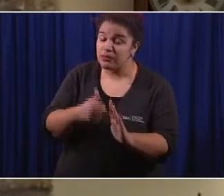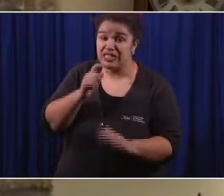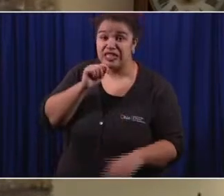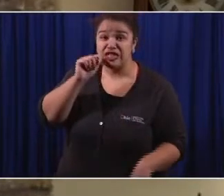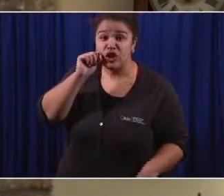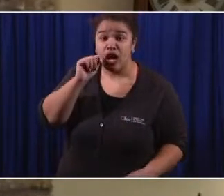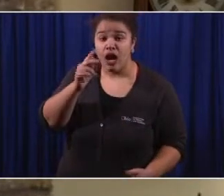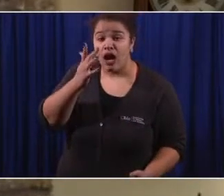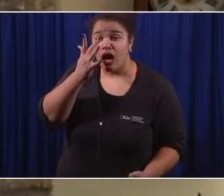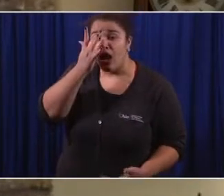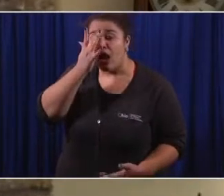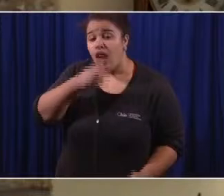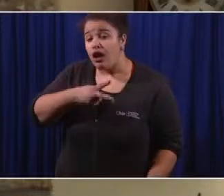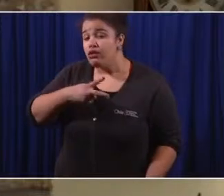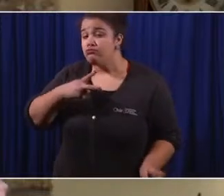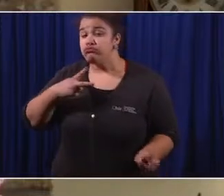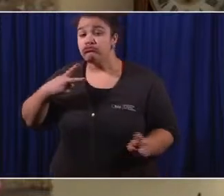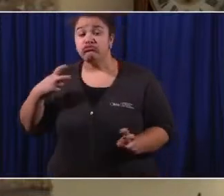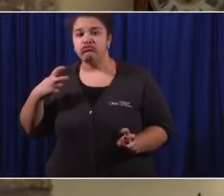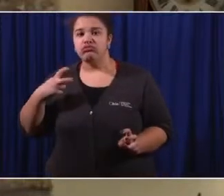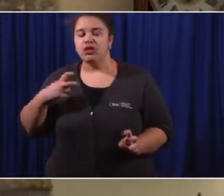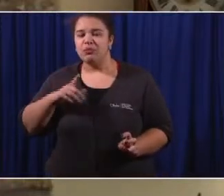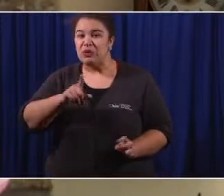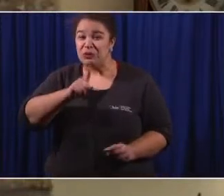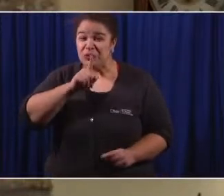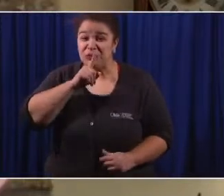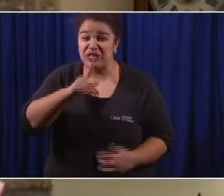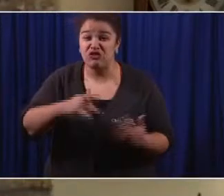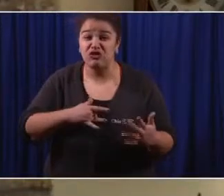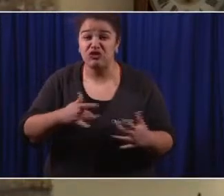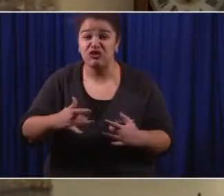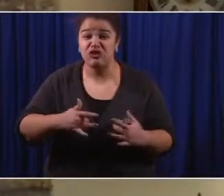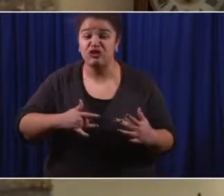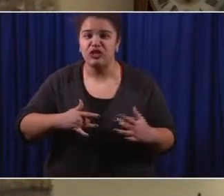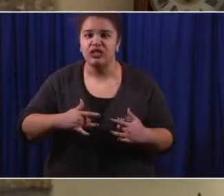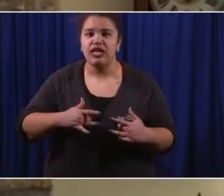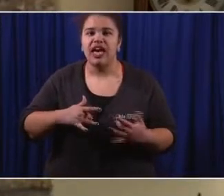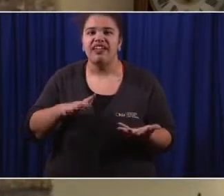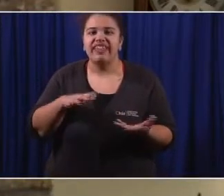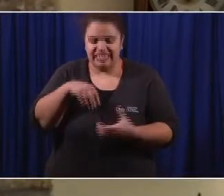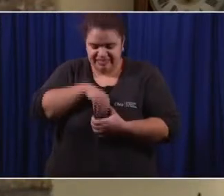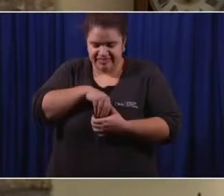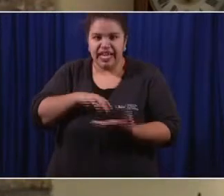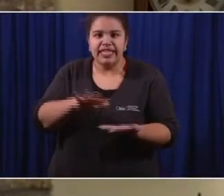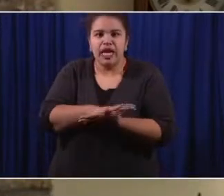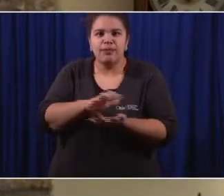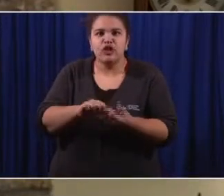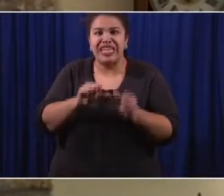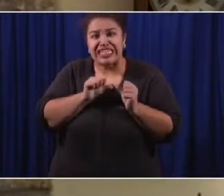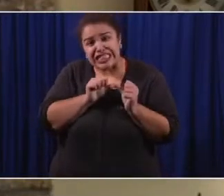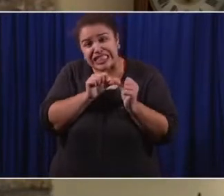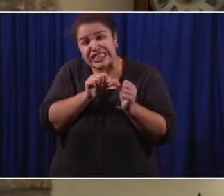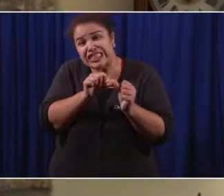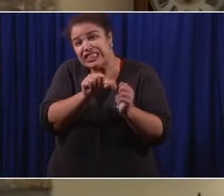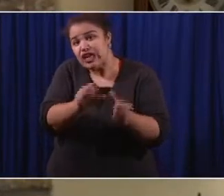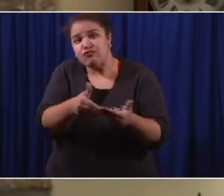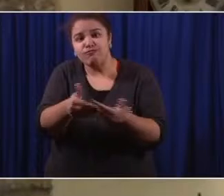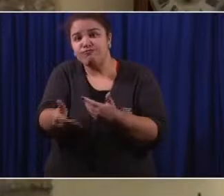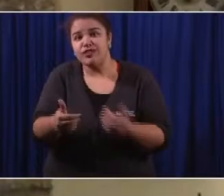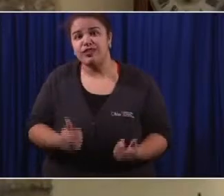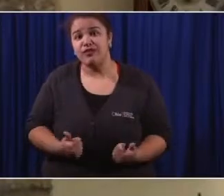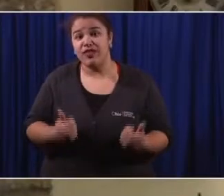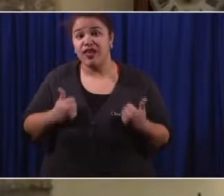about, what is the long-term damage that the medical experts really don't know. I mean, I've cited the figures at